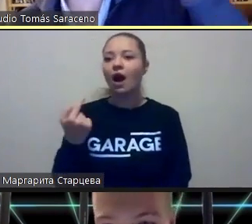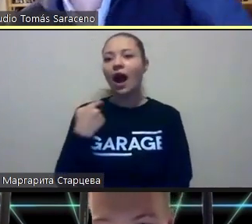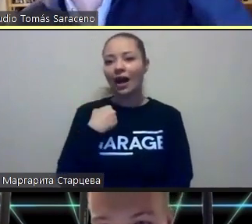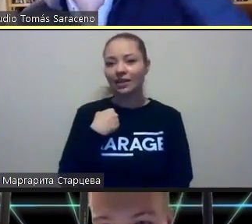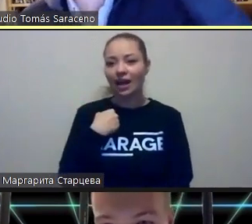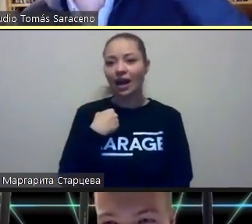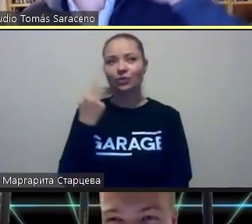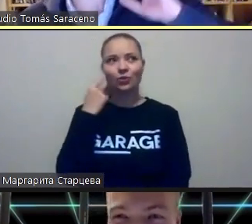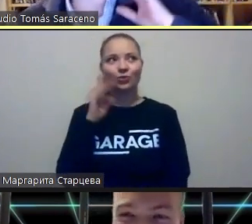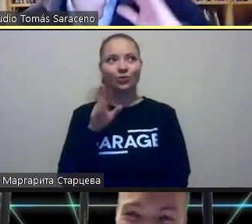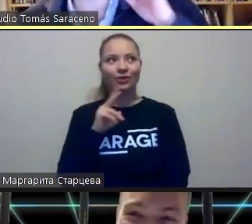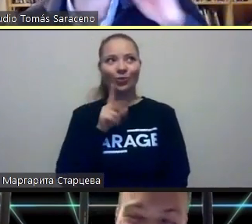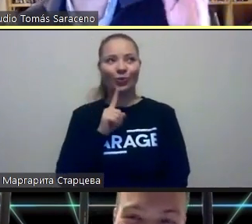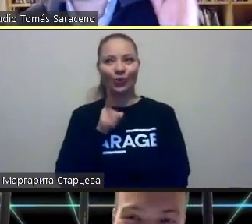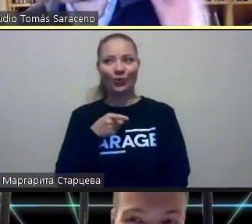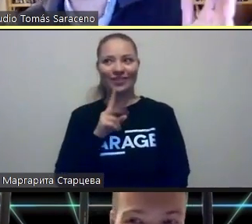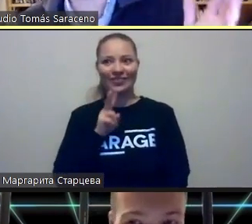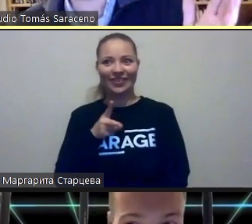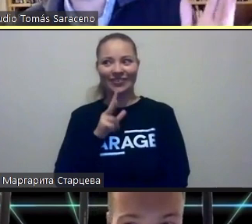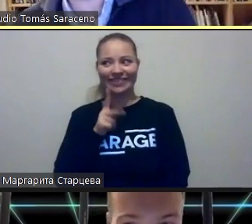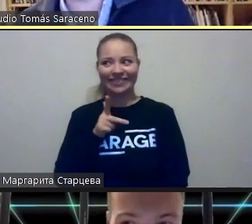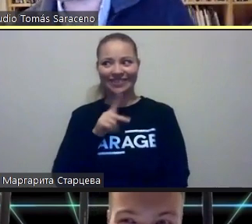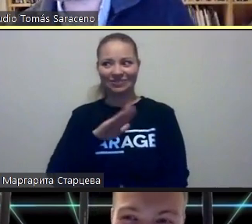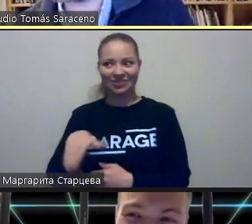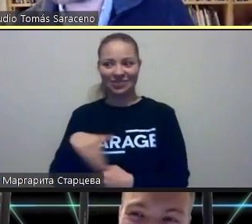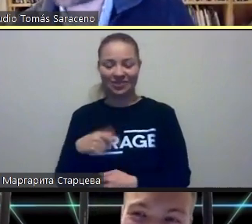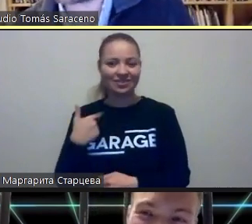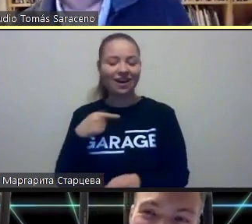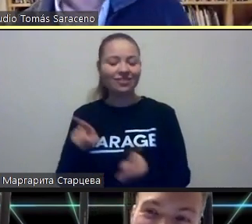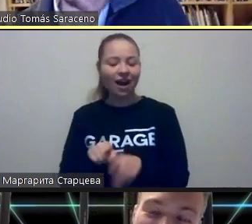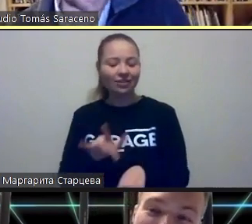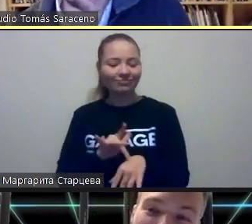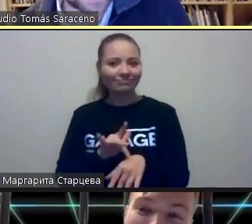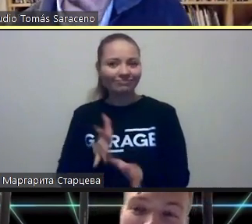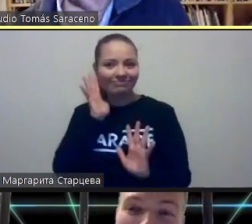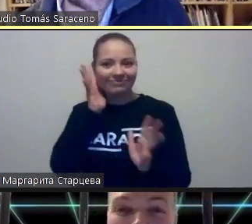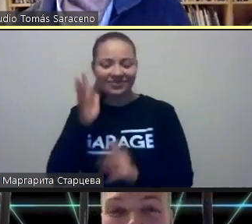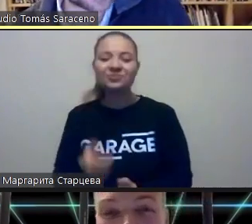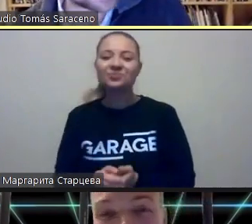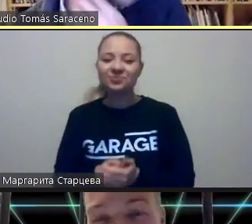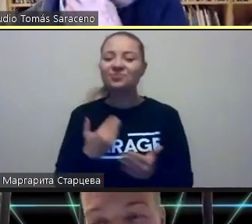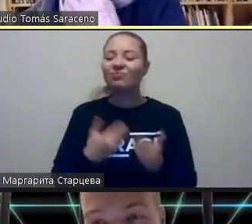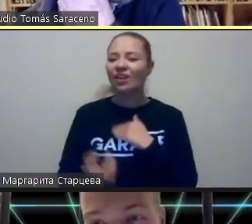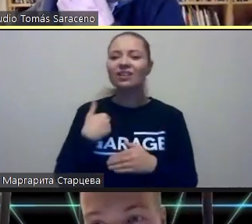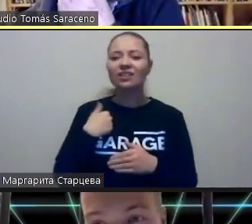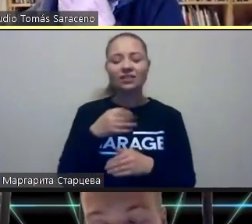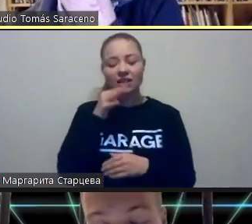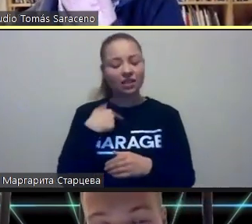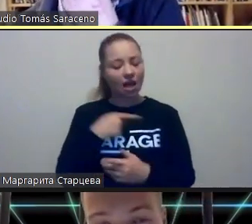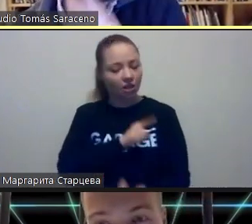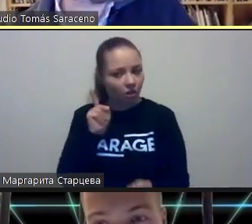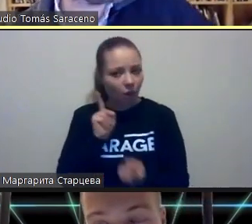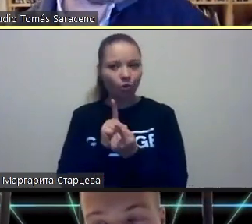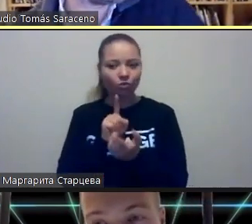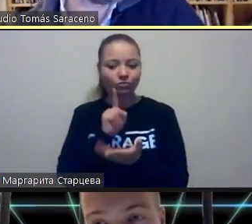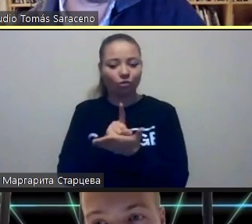that. I mean, I say, oh, I need to meet him, because in one of the books, in one of the things, as a very